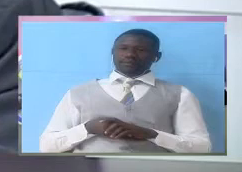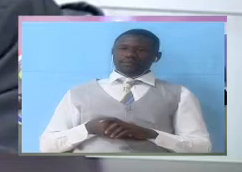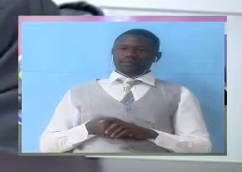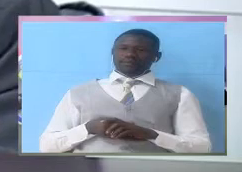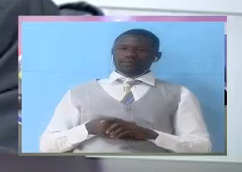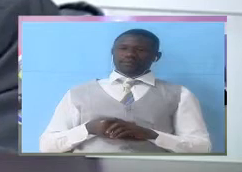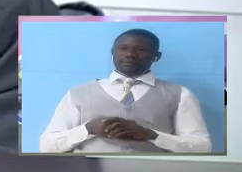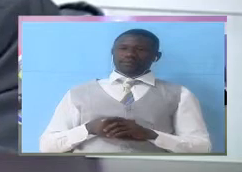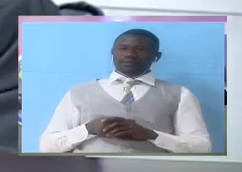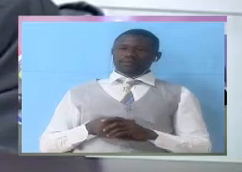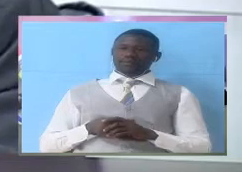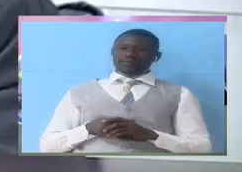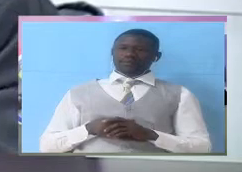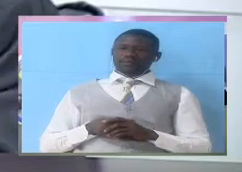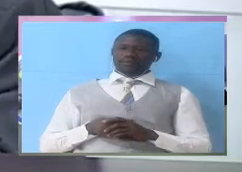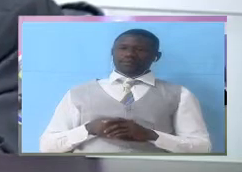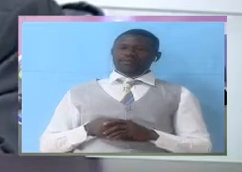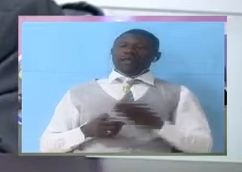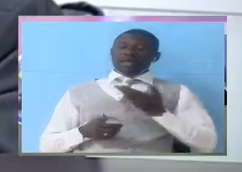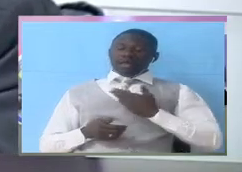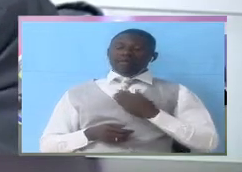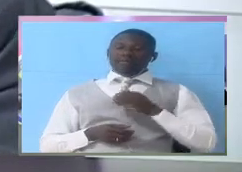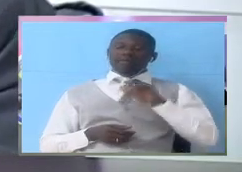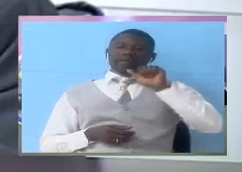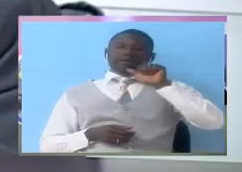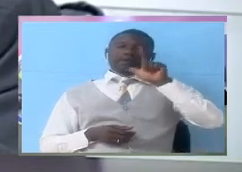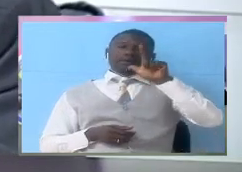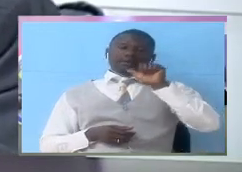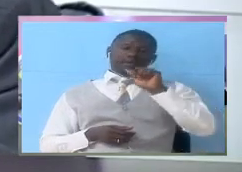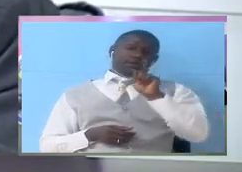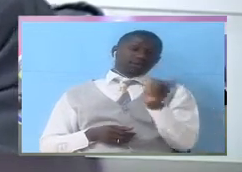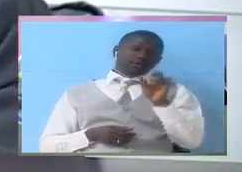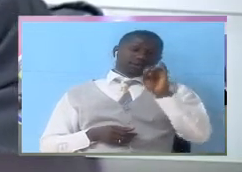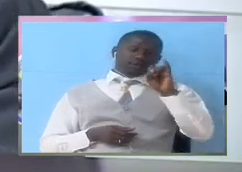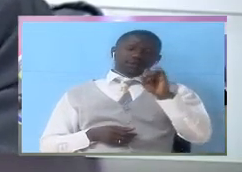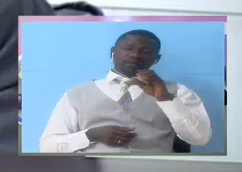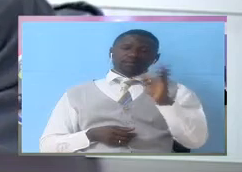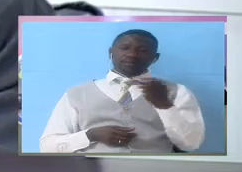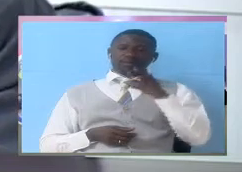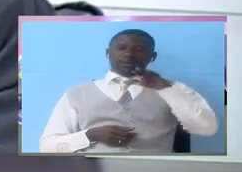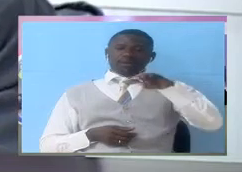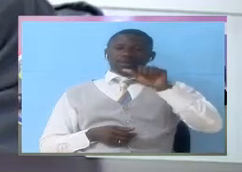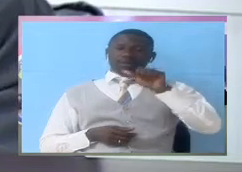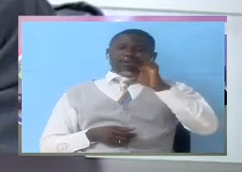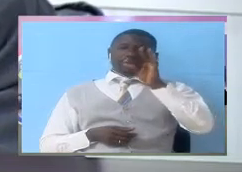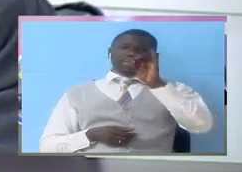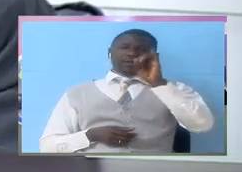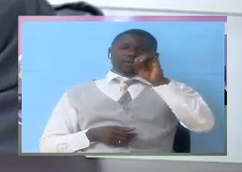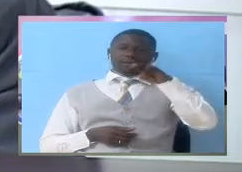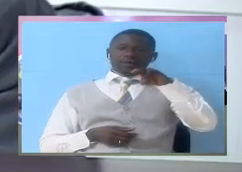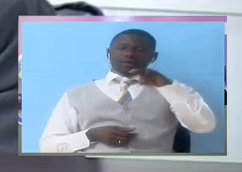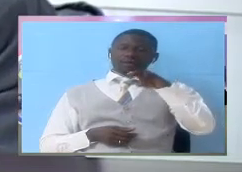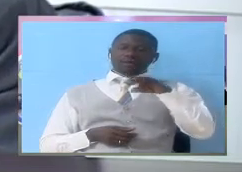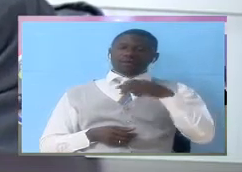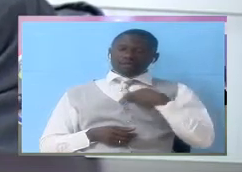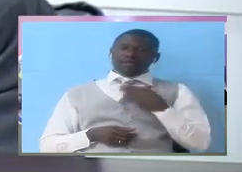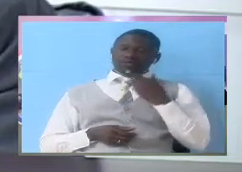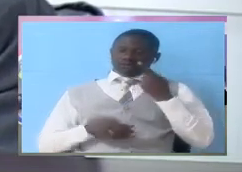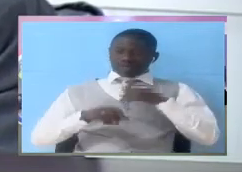Akanati. Akanati. I have had Alhaji Martin here. Té dana dégg na fi ci Alhaji Martin né that he was in the panel